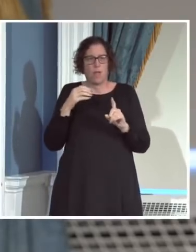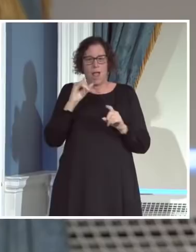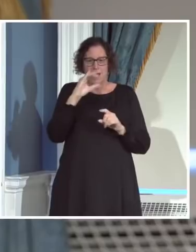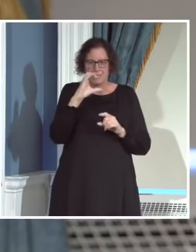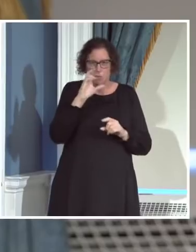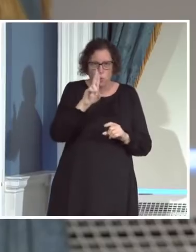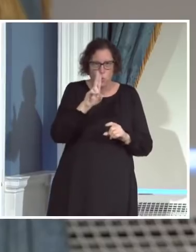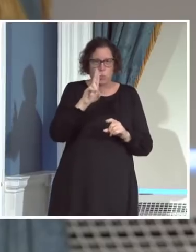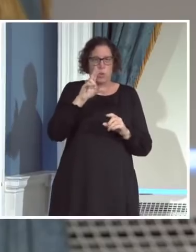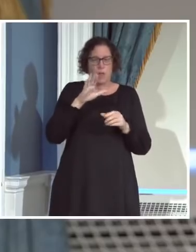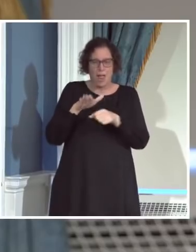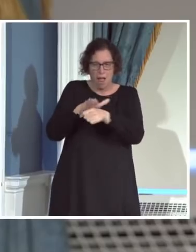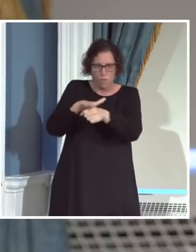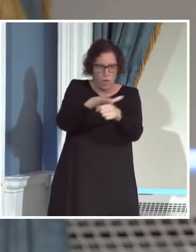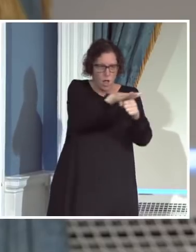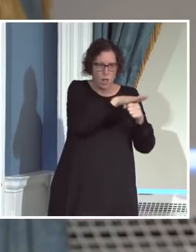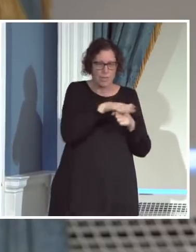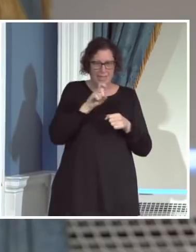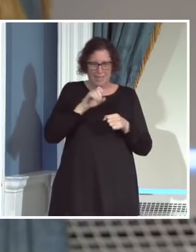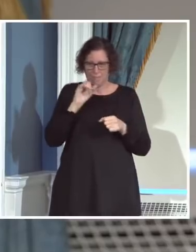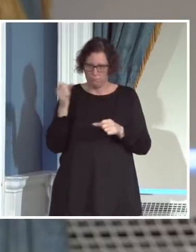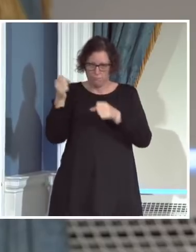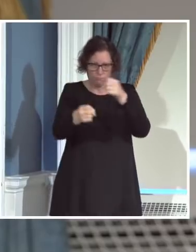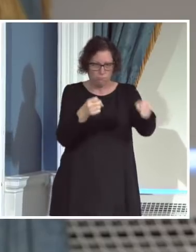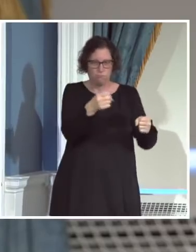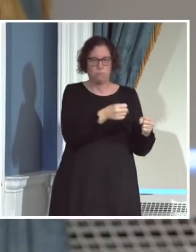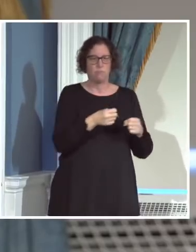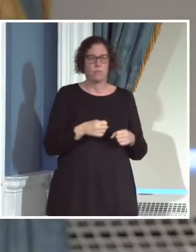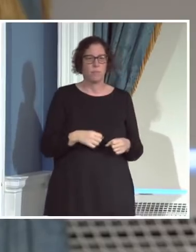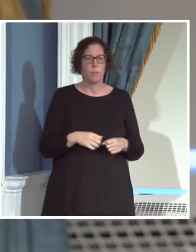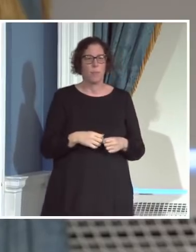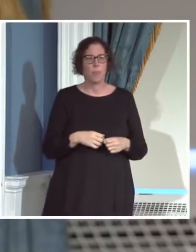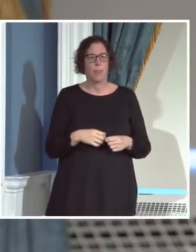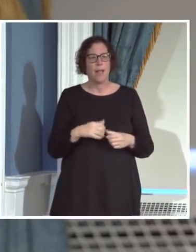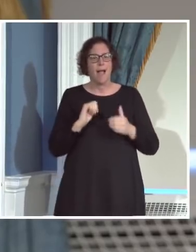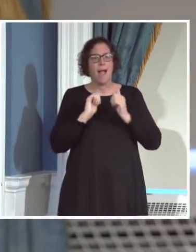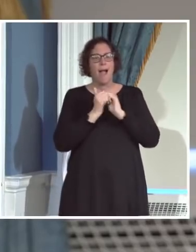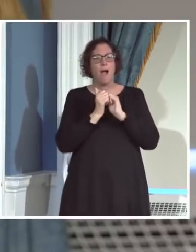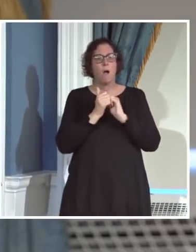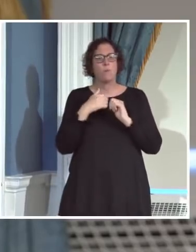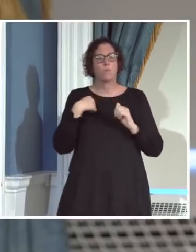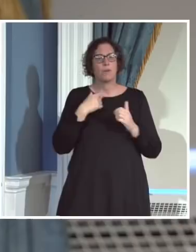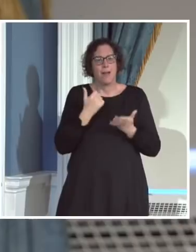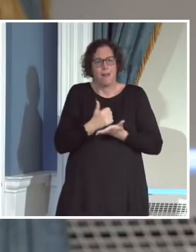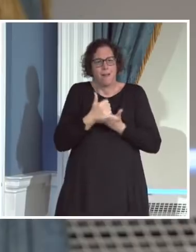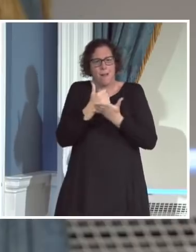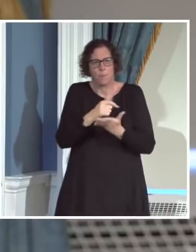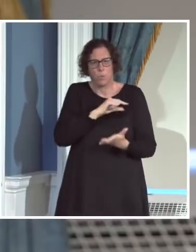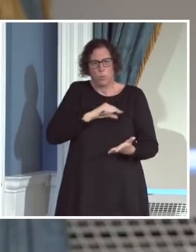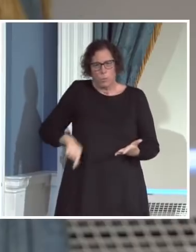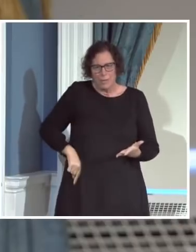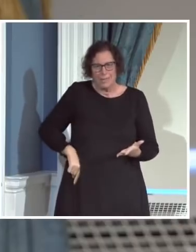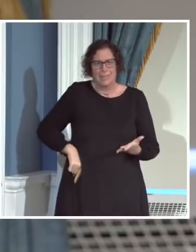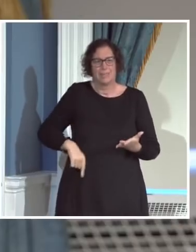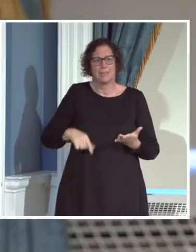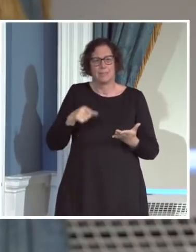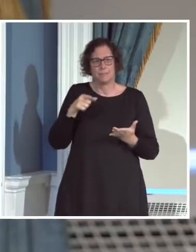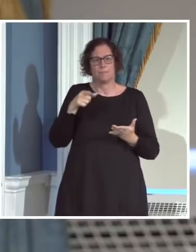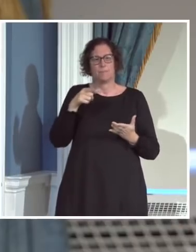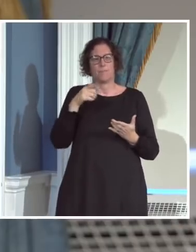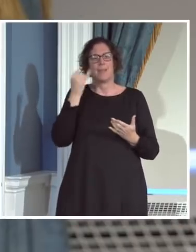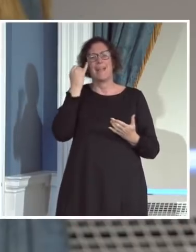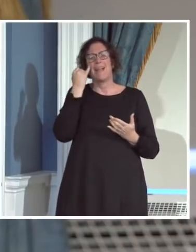order to help Queens, our first steps were, okay, if the patients are at Elmhurst because there aren't